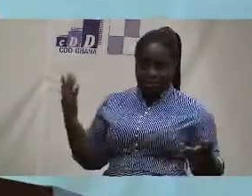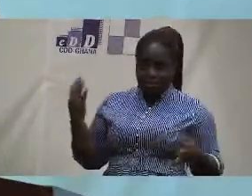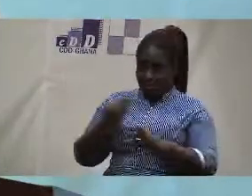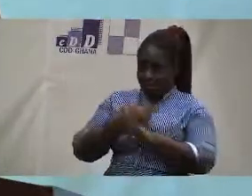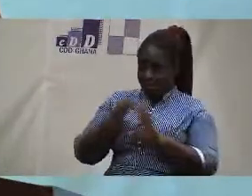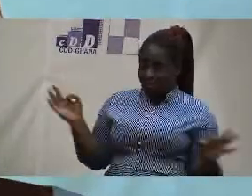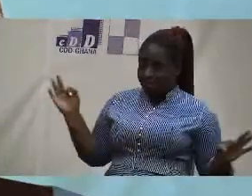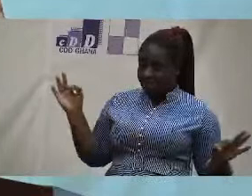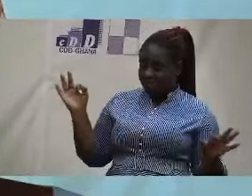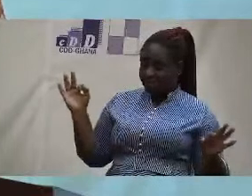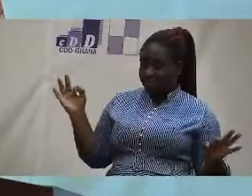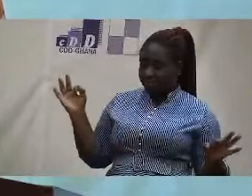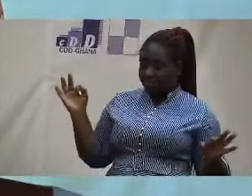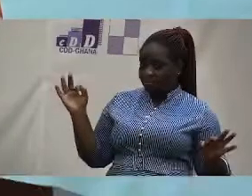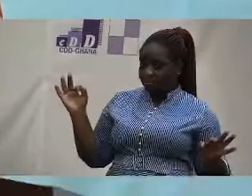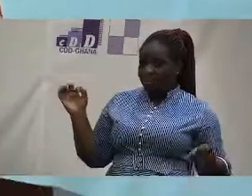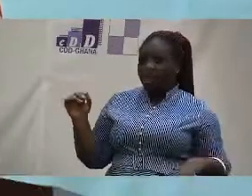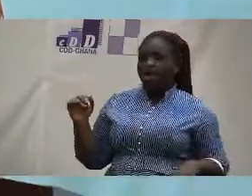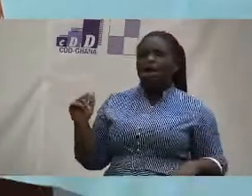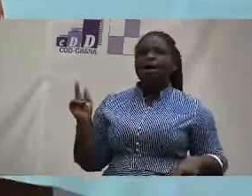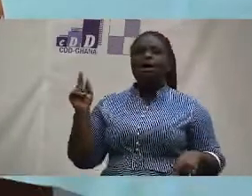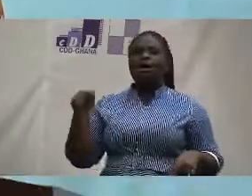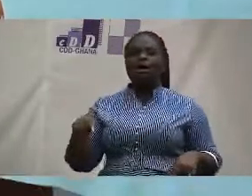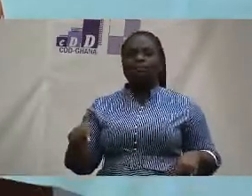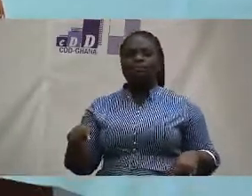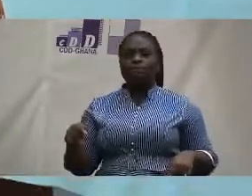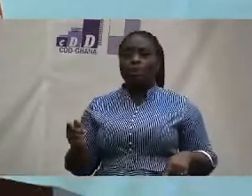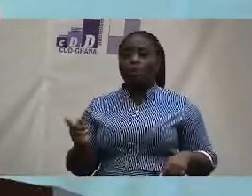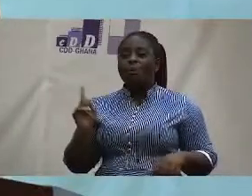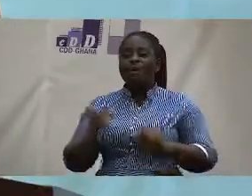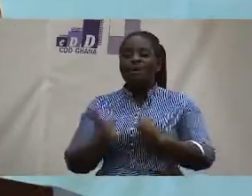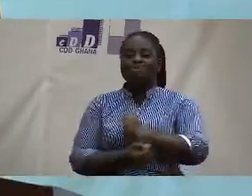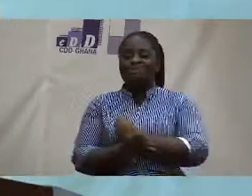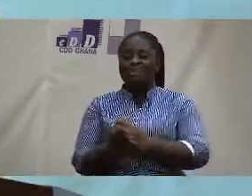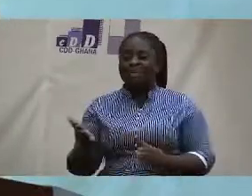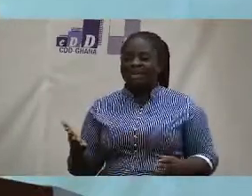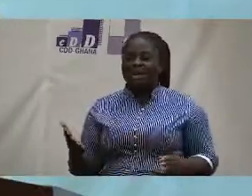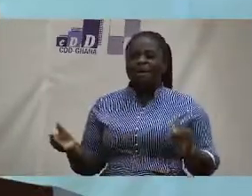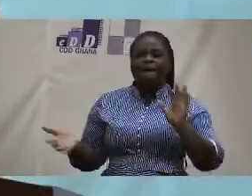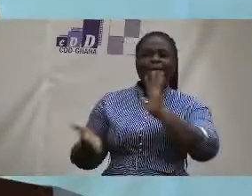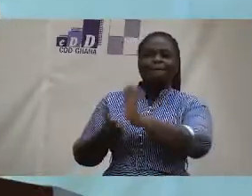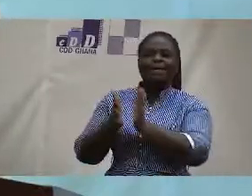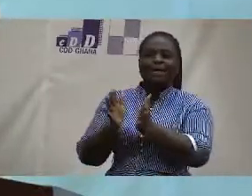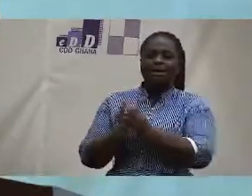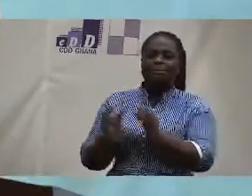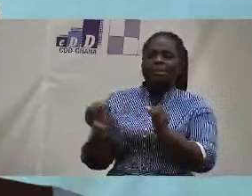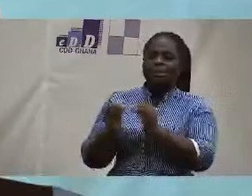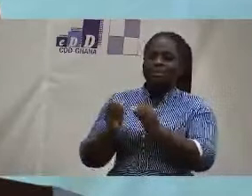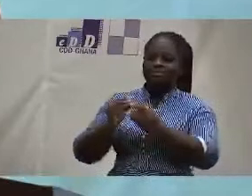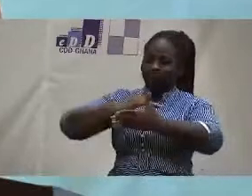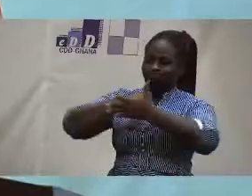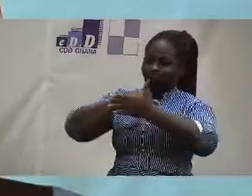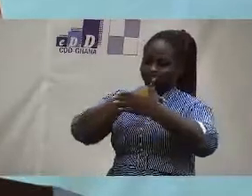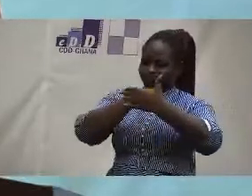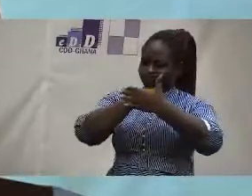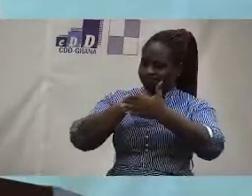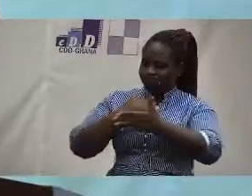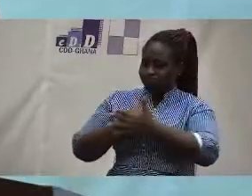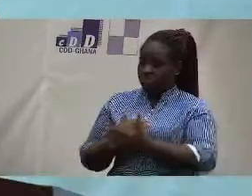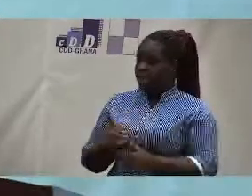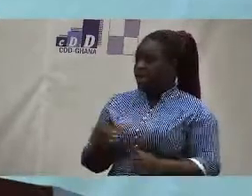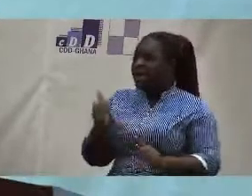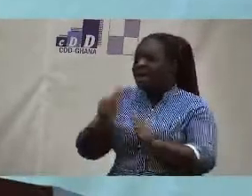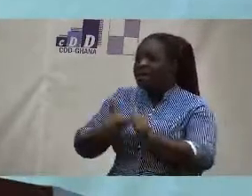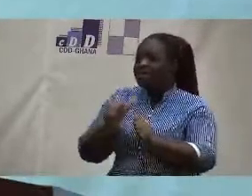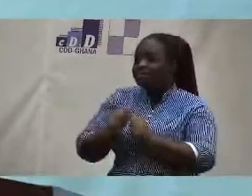freedom, we have come to a place where media is becoming more and more restricted. And each